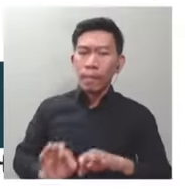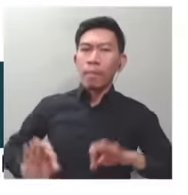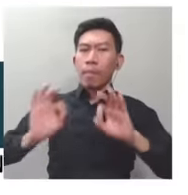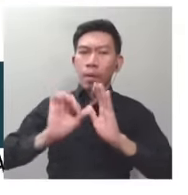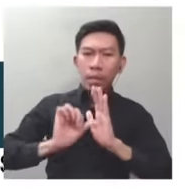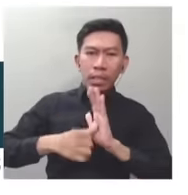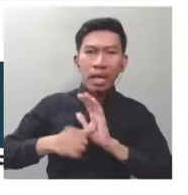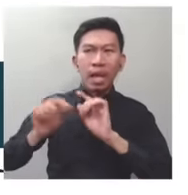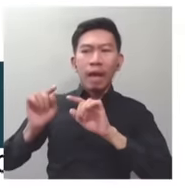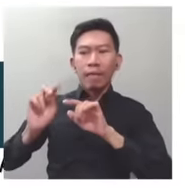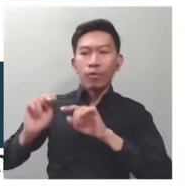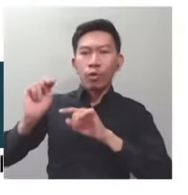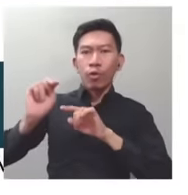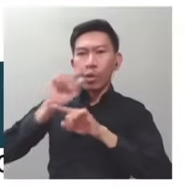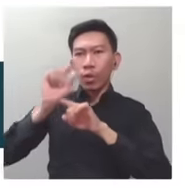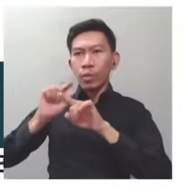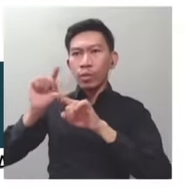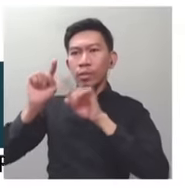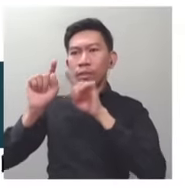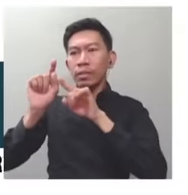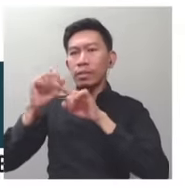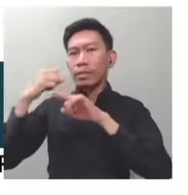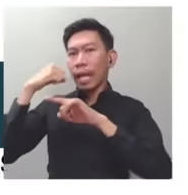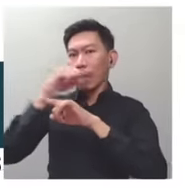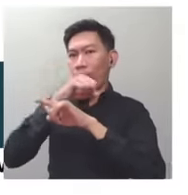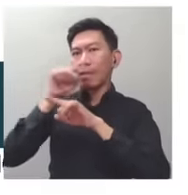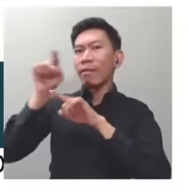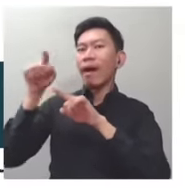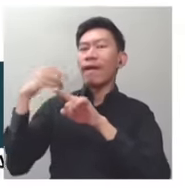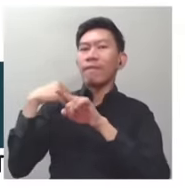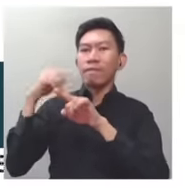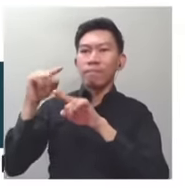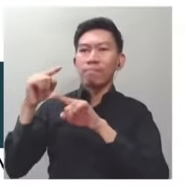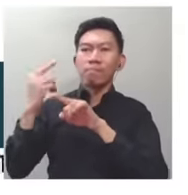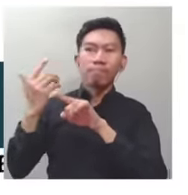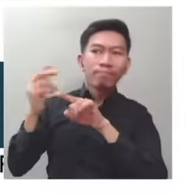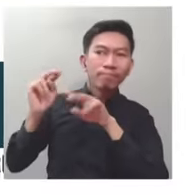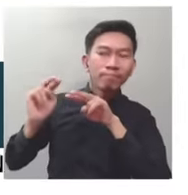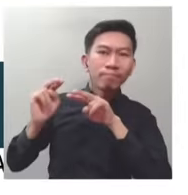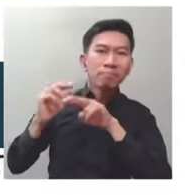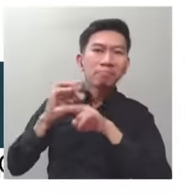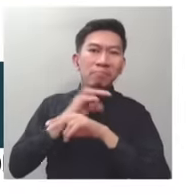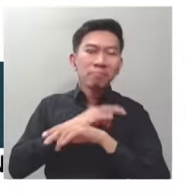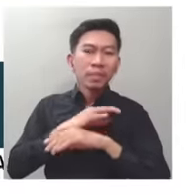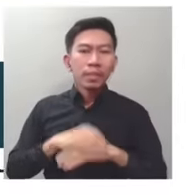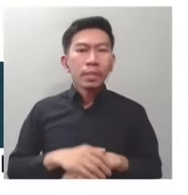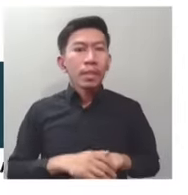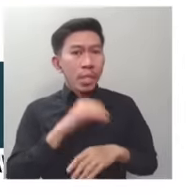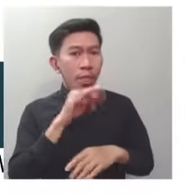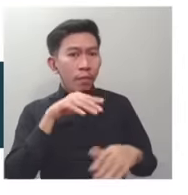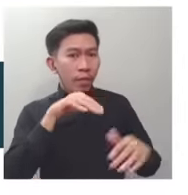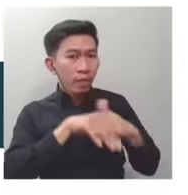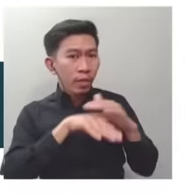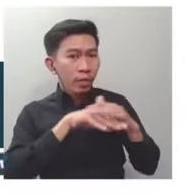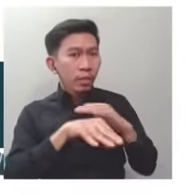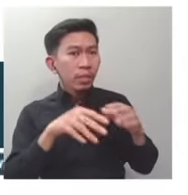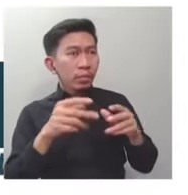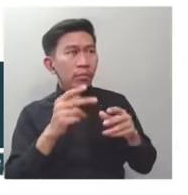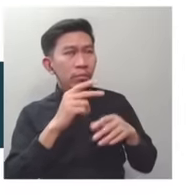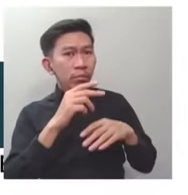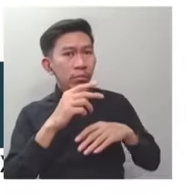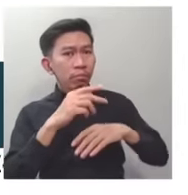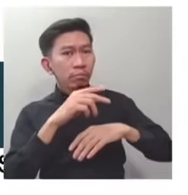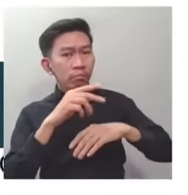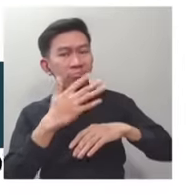the region. And I'm talking, of course, about Taiwan. Mm. So then if they have access to our territory, what happens then? Of